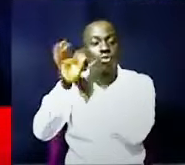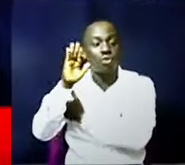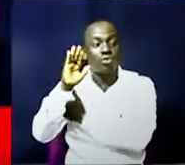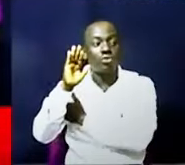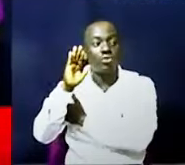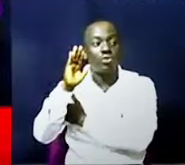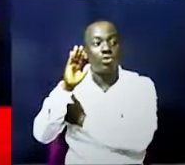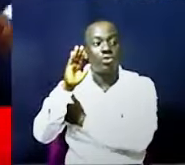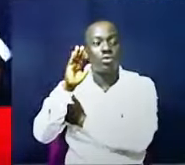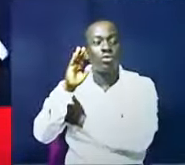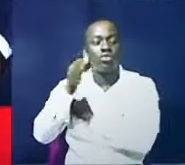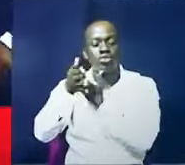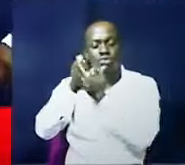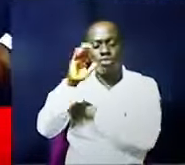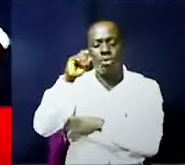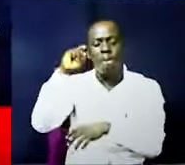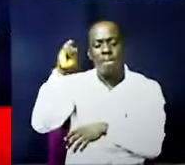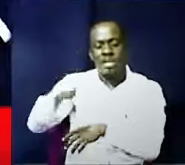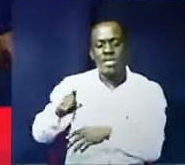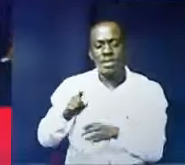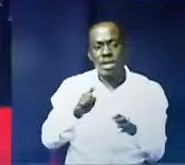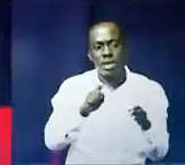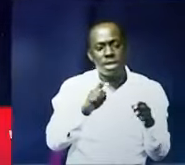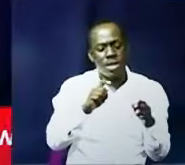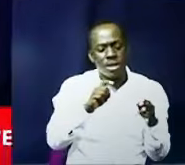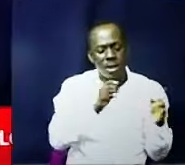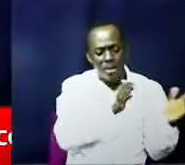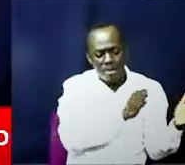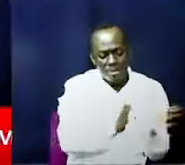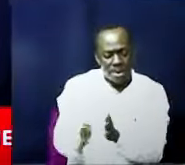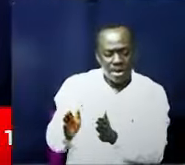Not to make them great